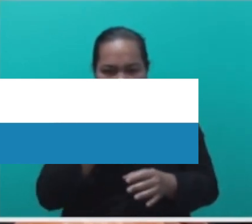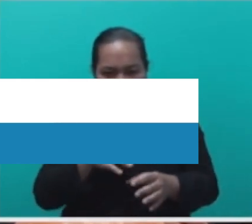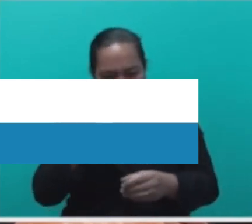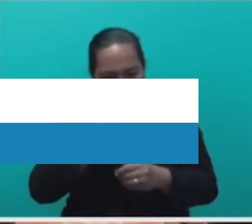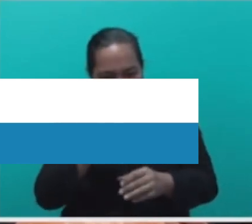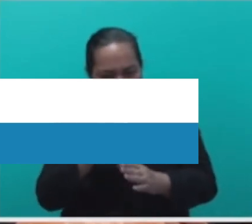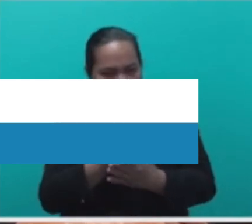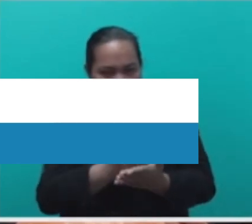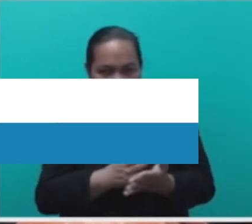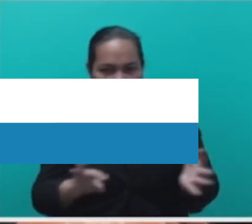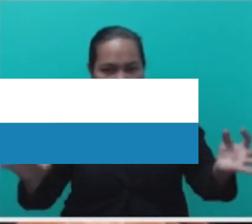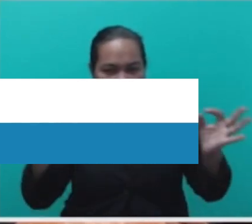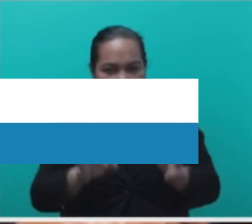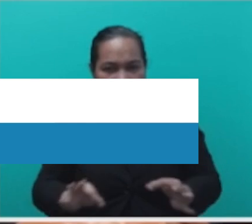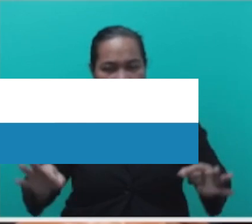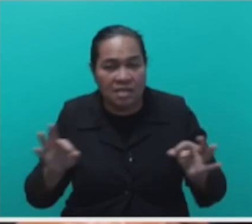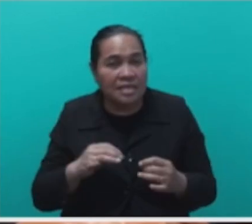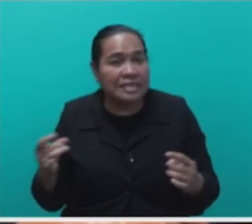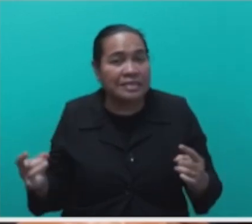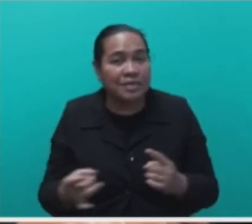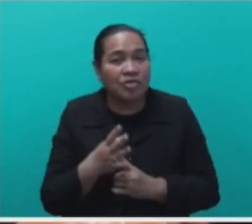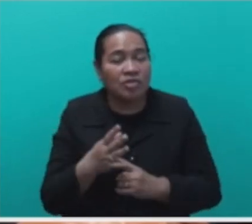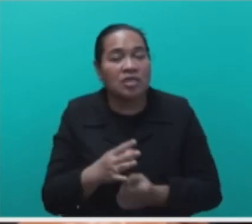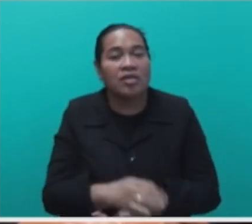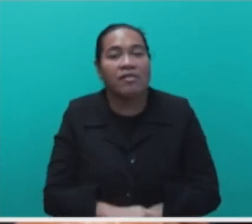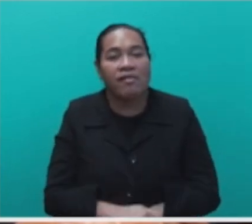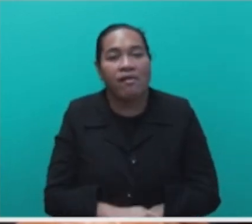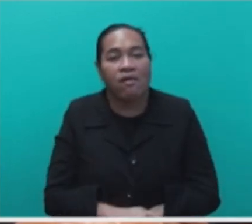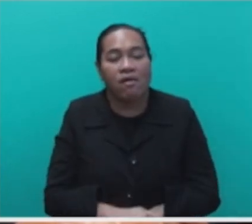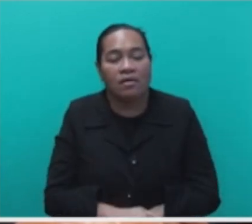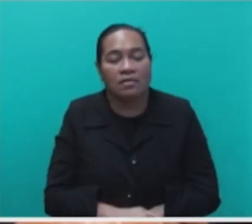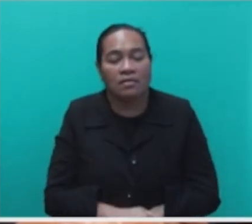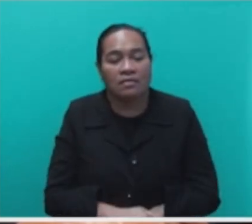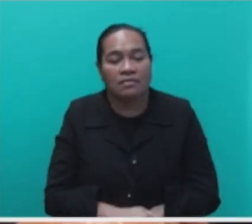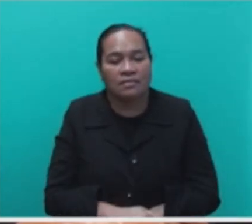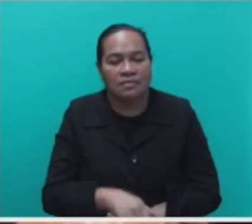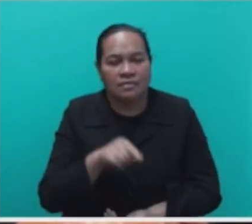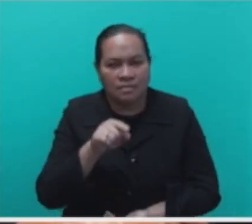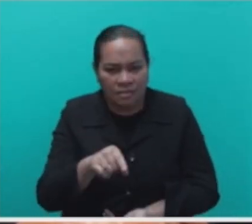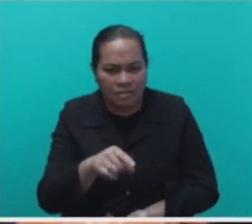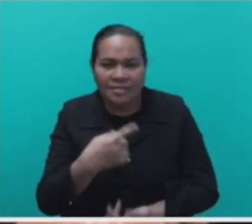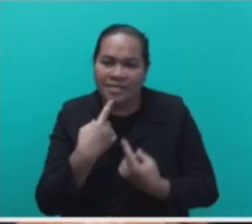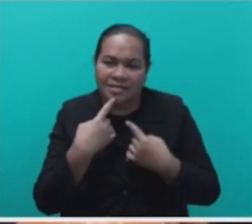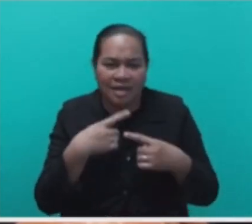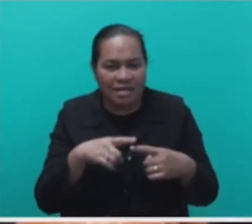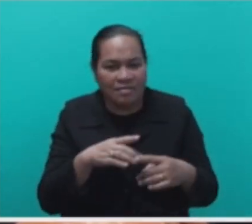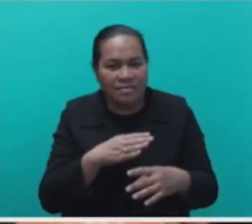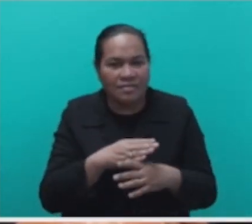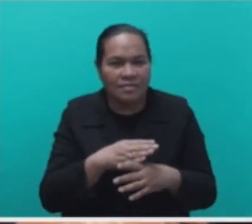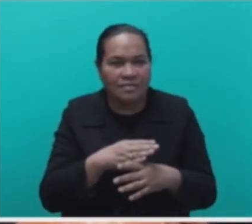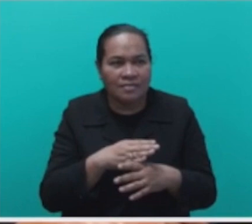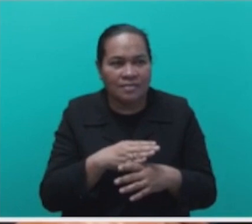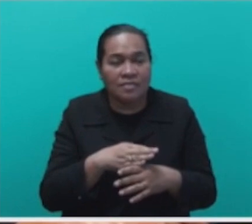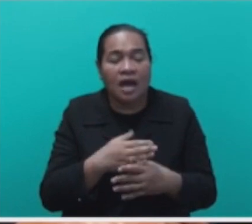budget. In particular, there are glaring omissions of